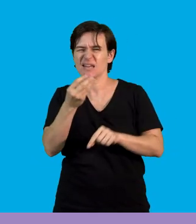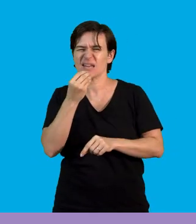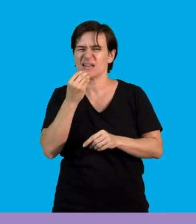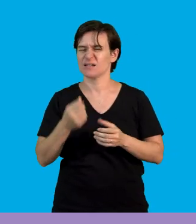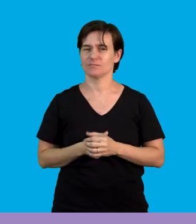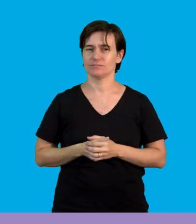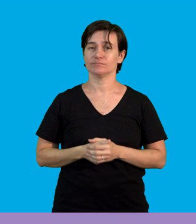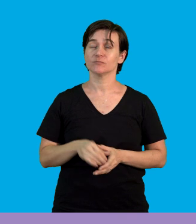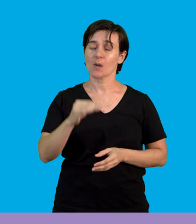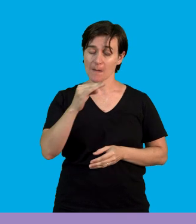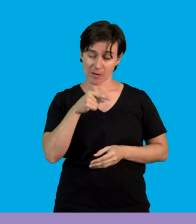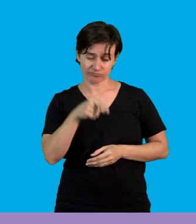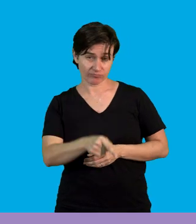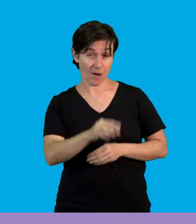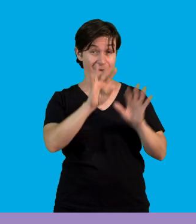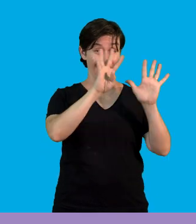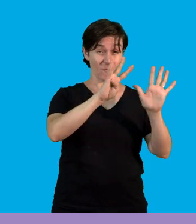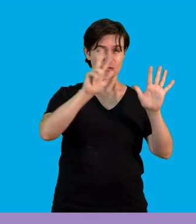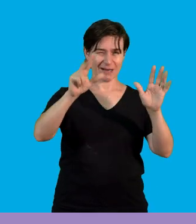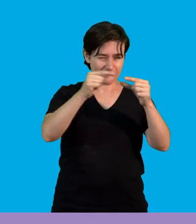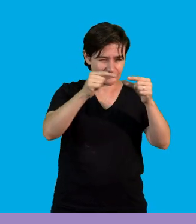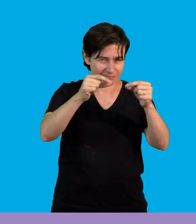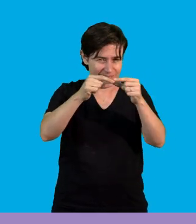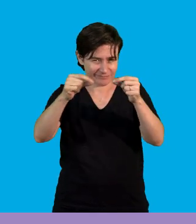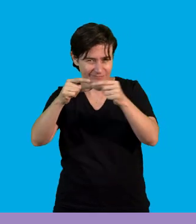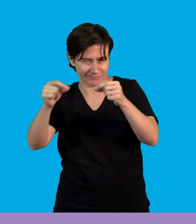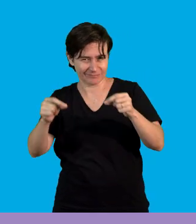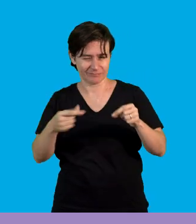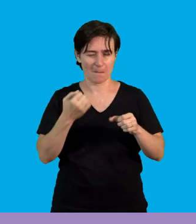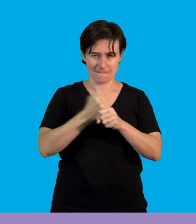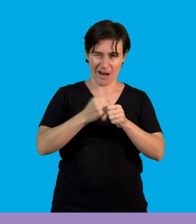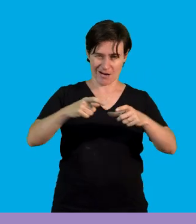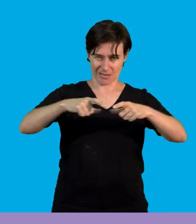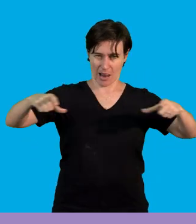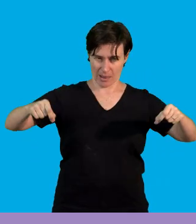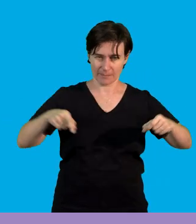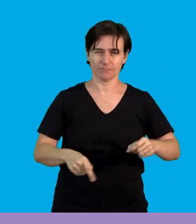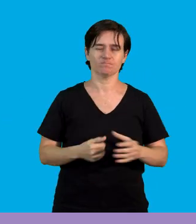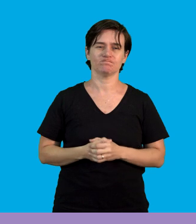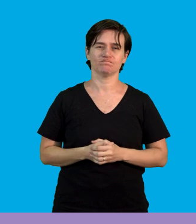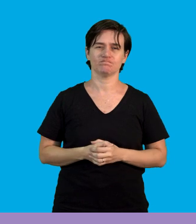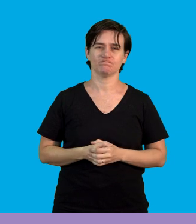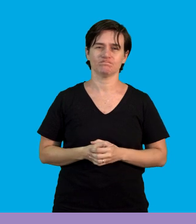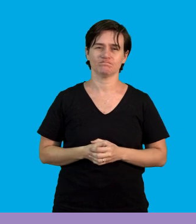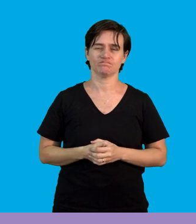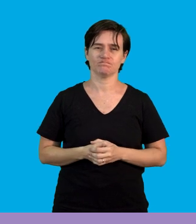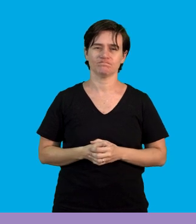given a total of 48 pieces, and we are to